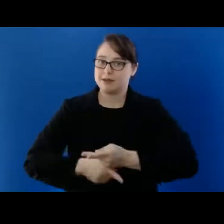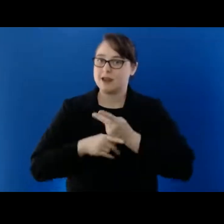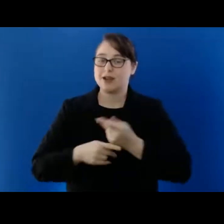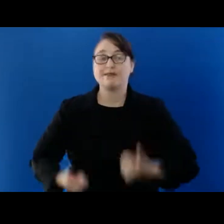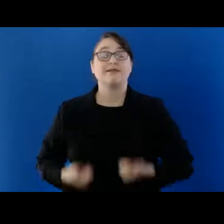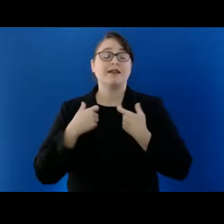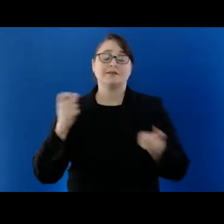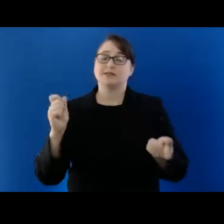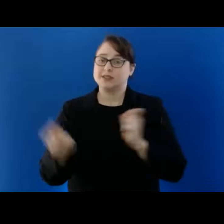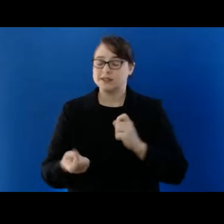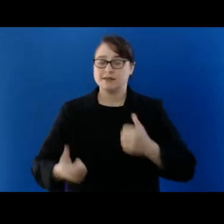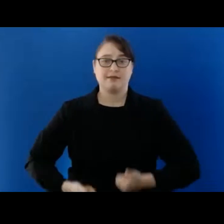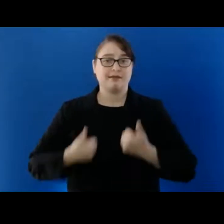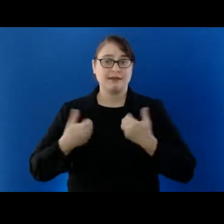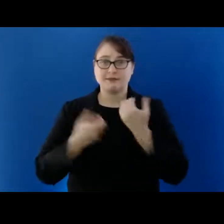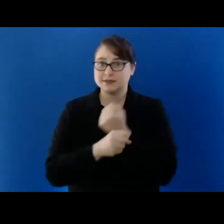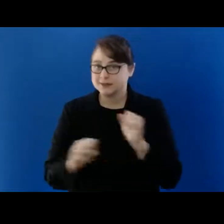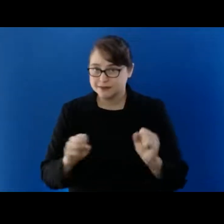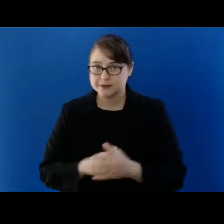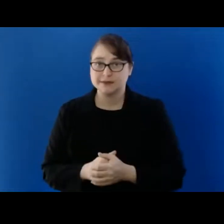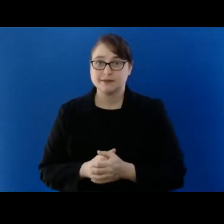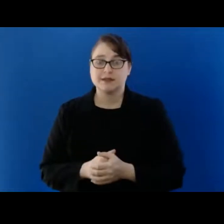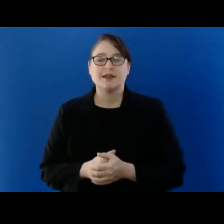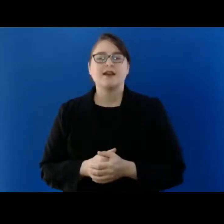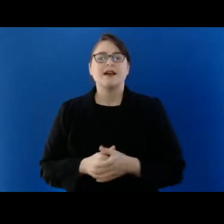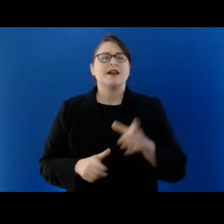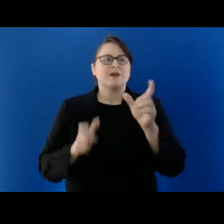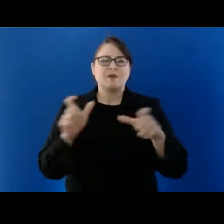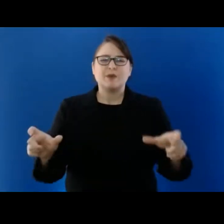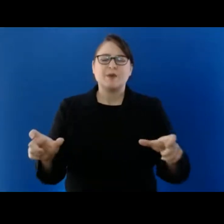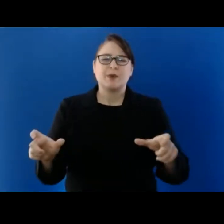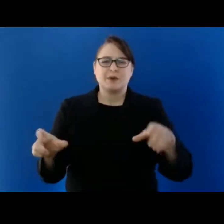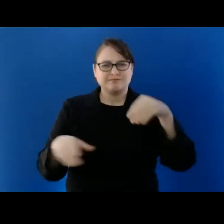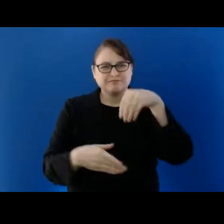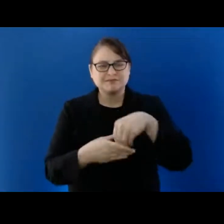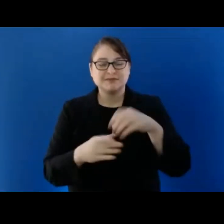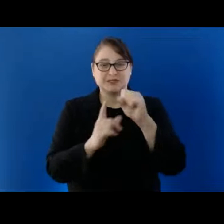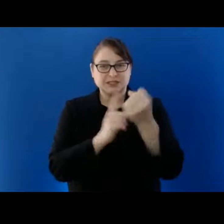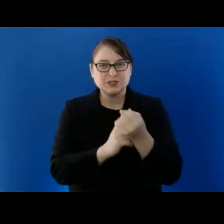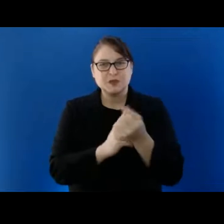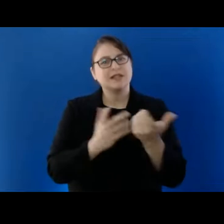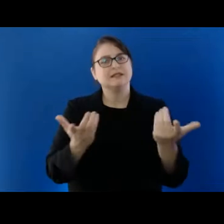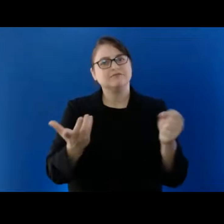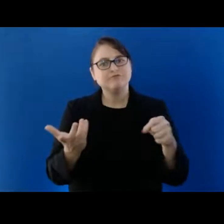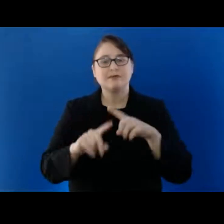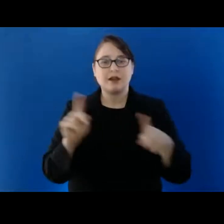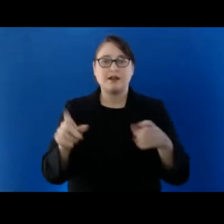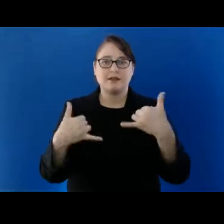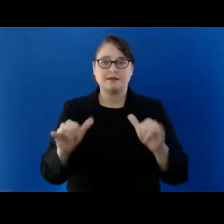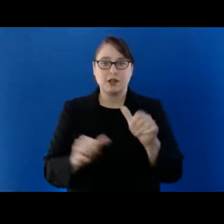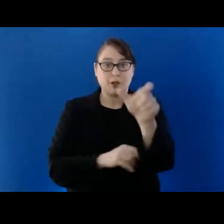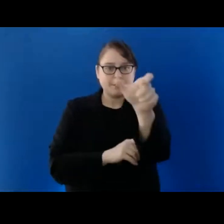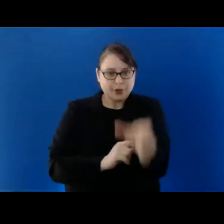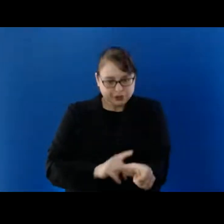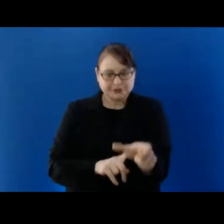people are in a condition, they're still persons. And we're talking about reducing